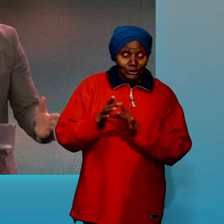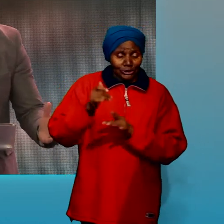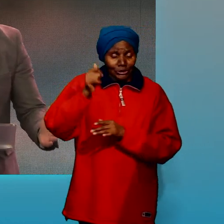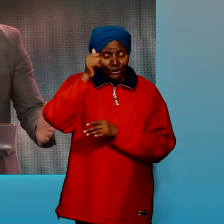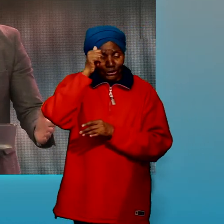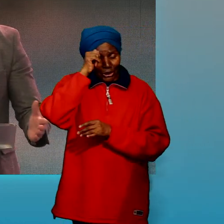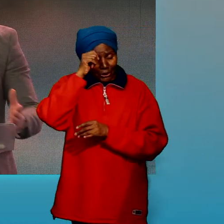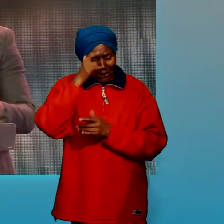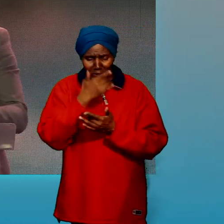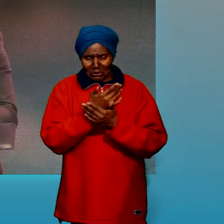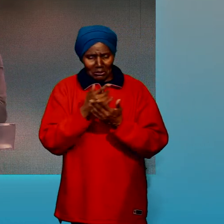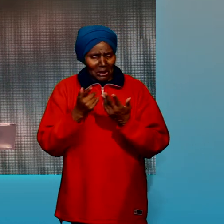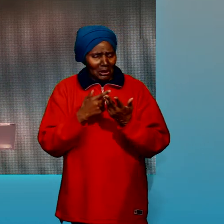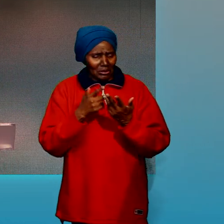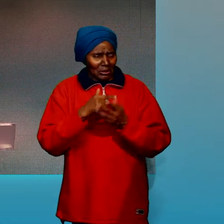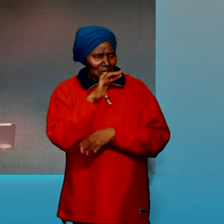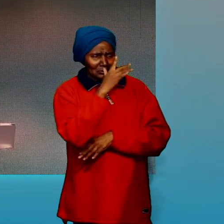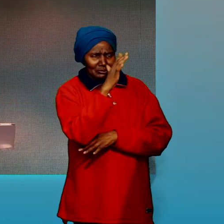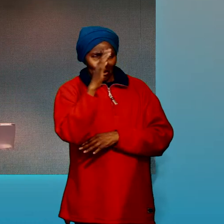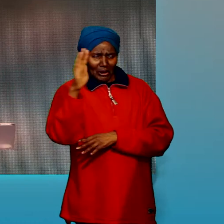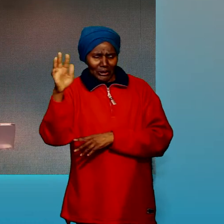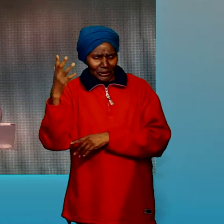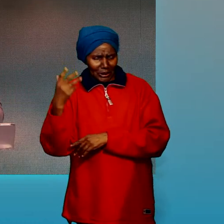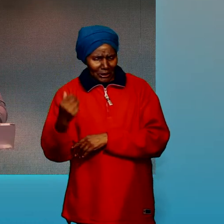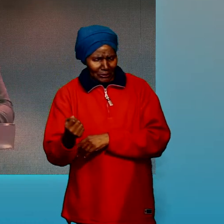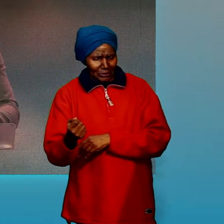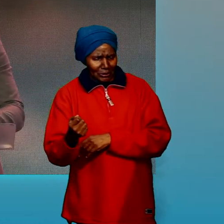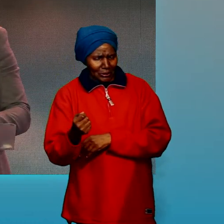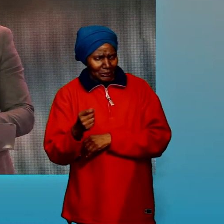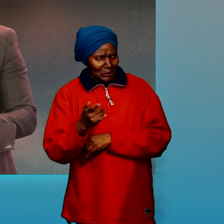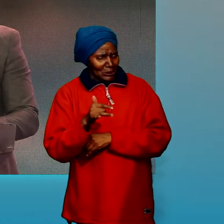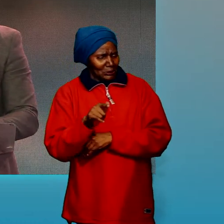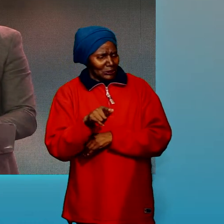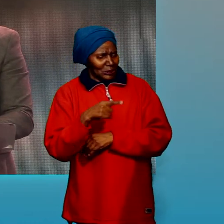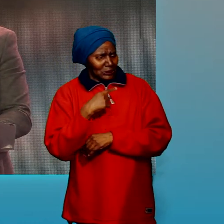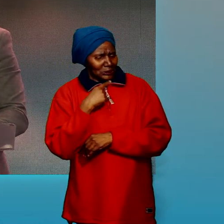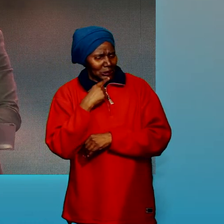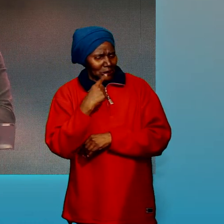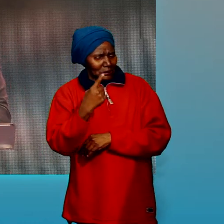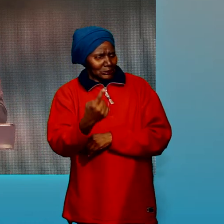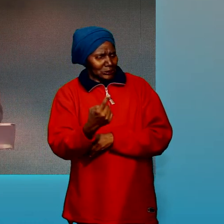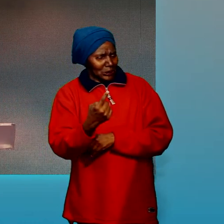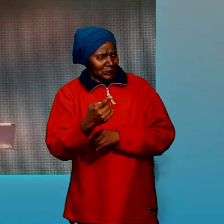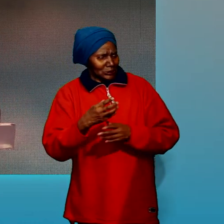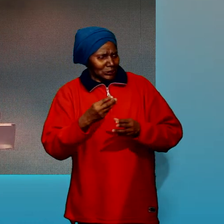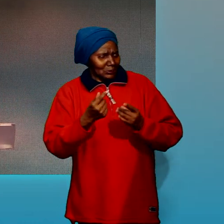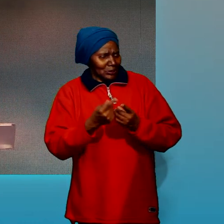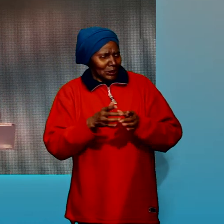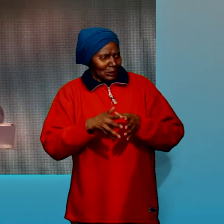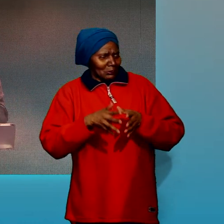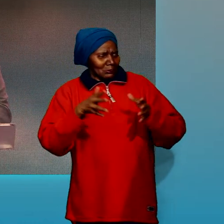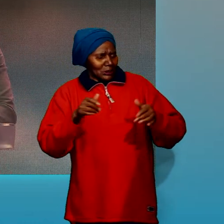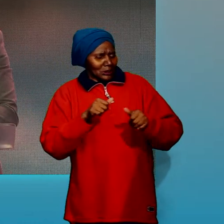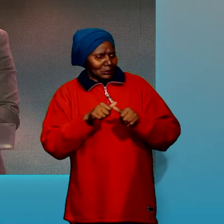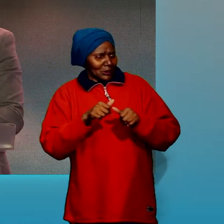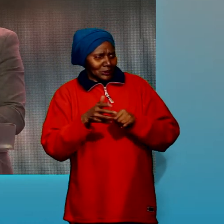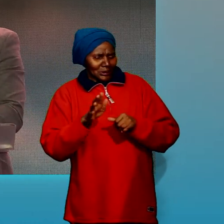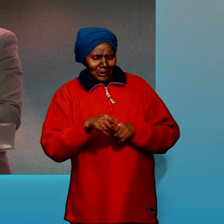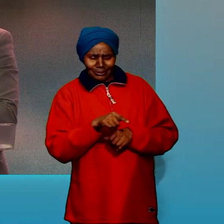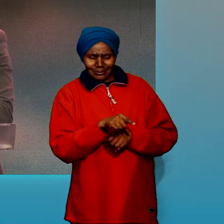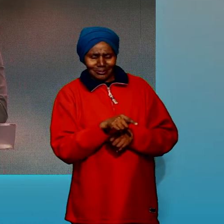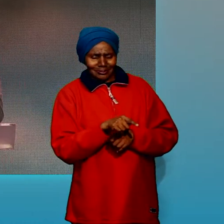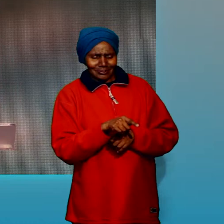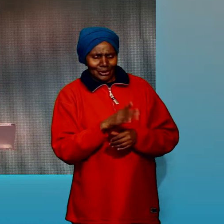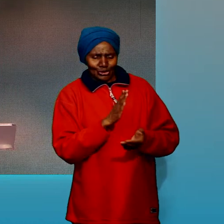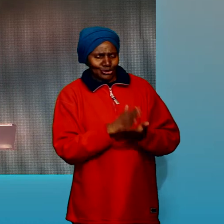other vines that may be claiming to be something or someone that they are not. In that time, religious structures and systems of